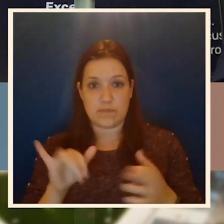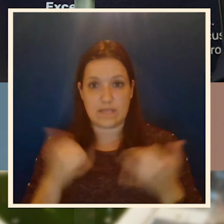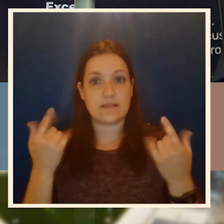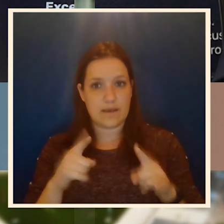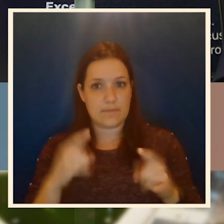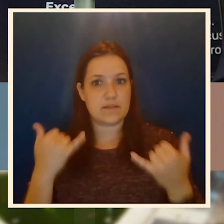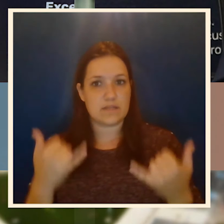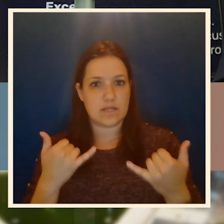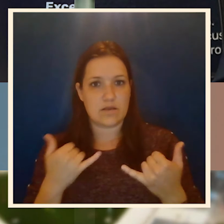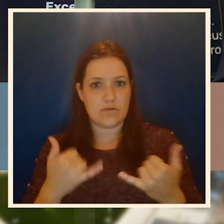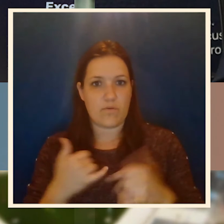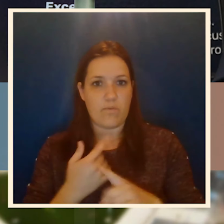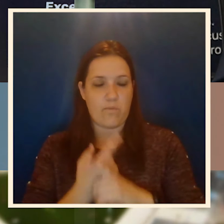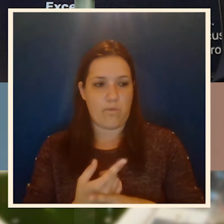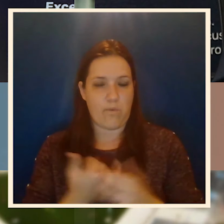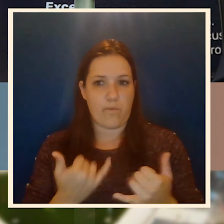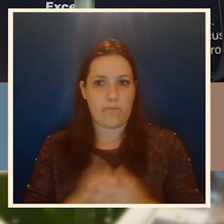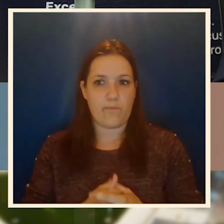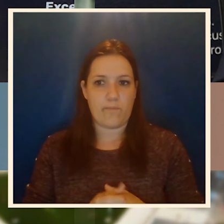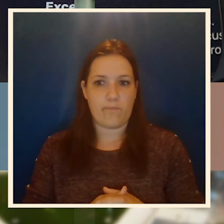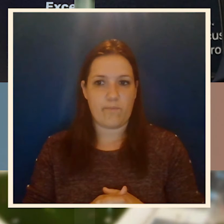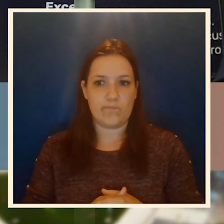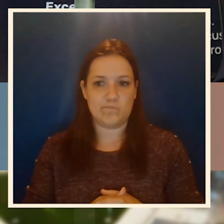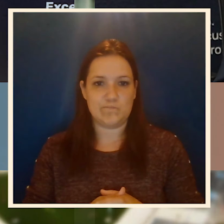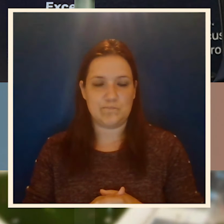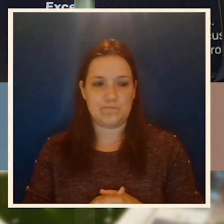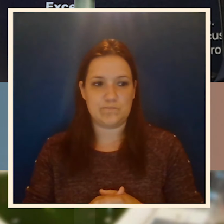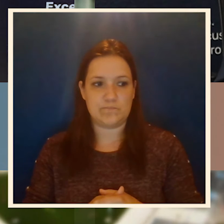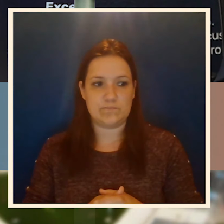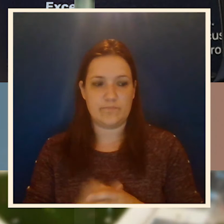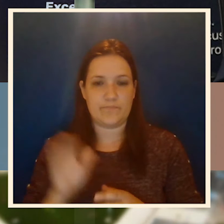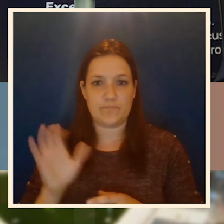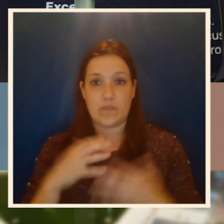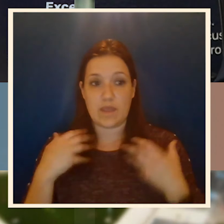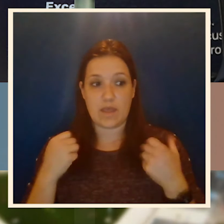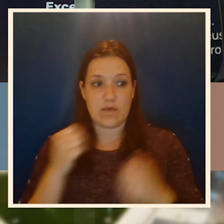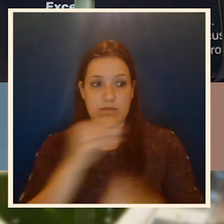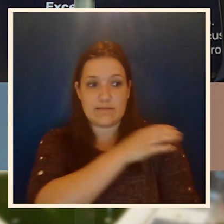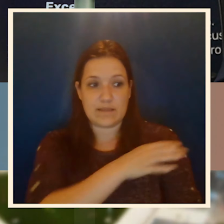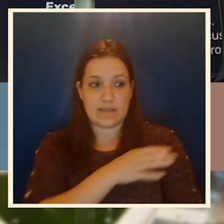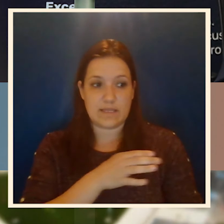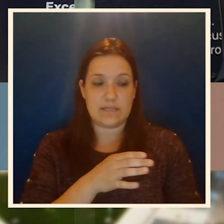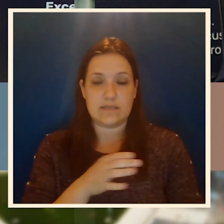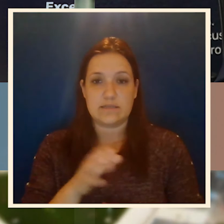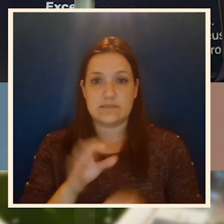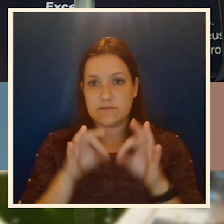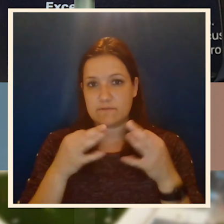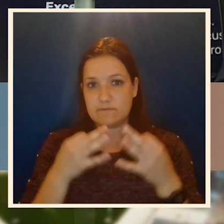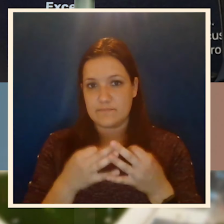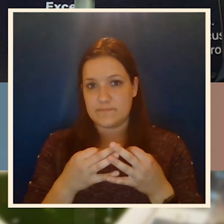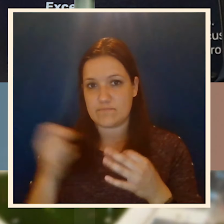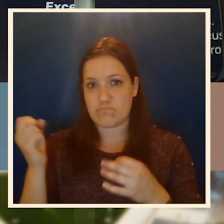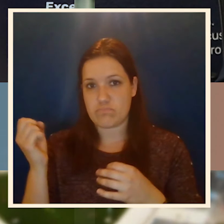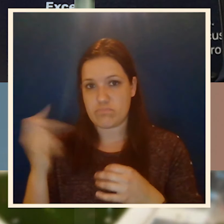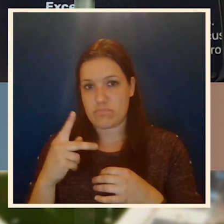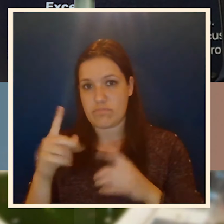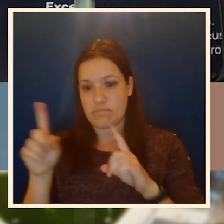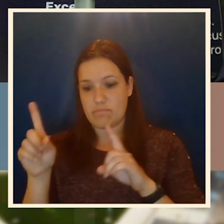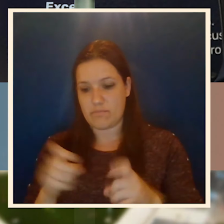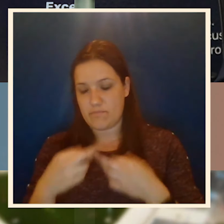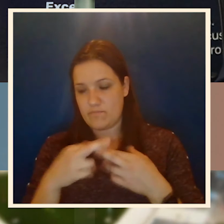occurring quite regularly now. In our rural health clinics, can a family member go back into the exam